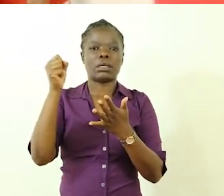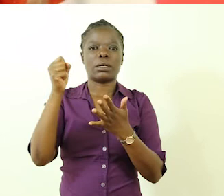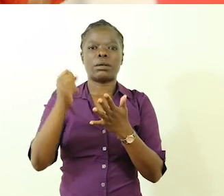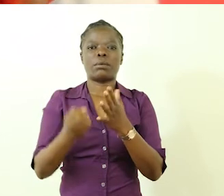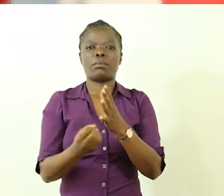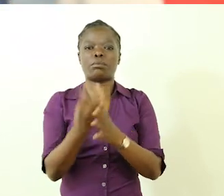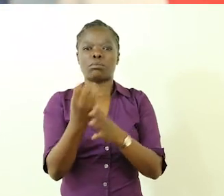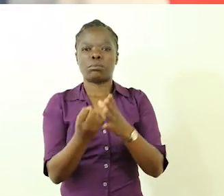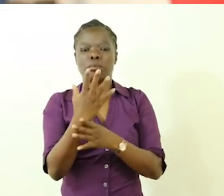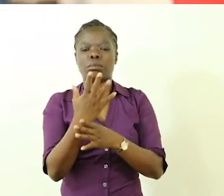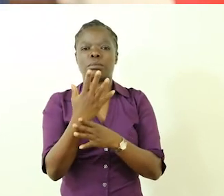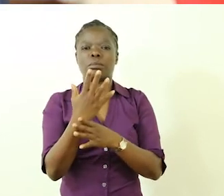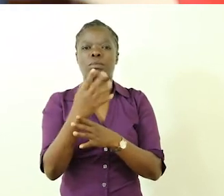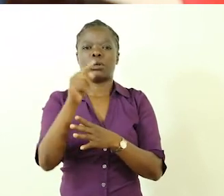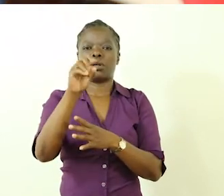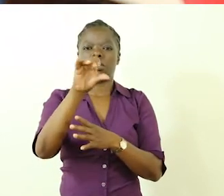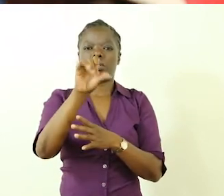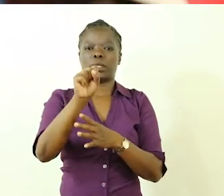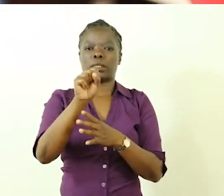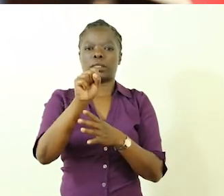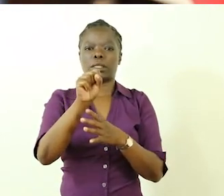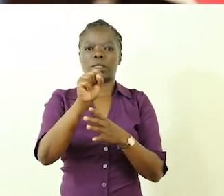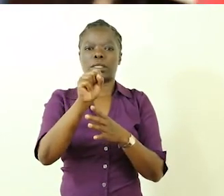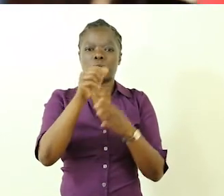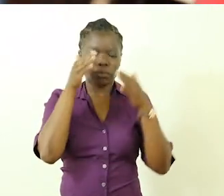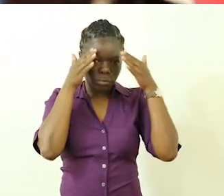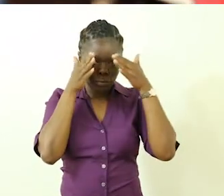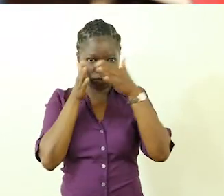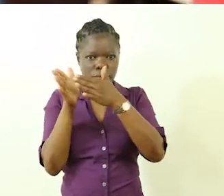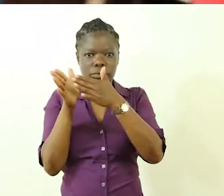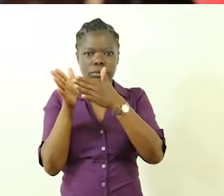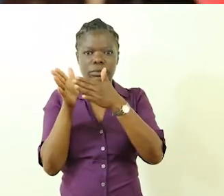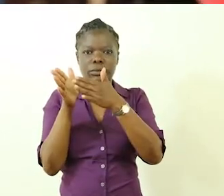to concentrate or to capture their attention.